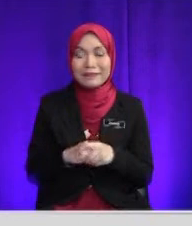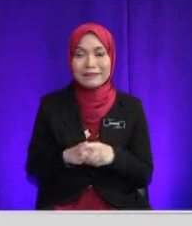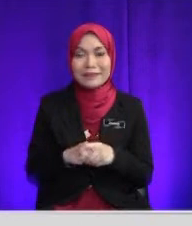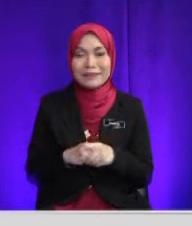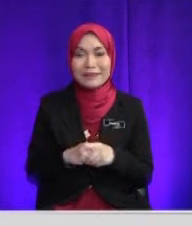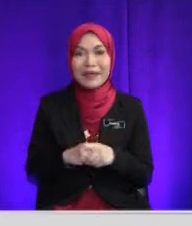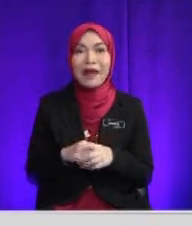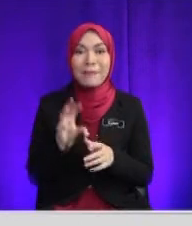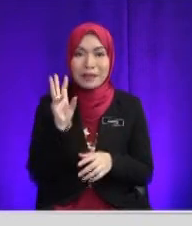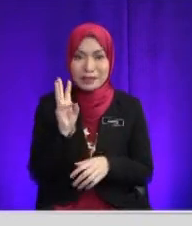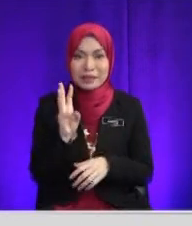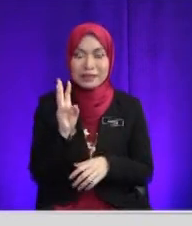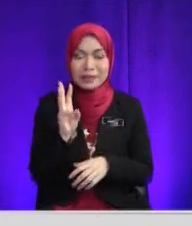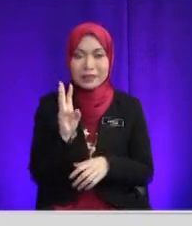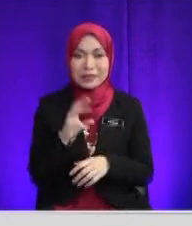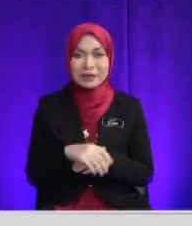6.